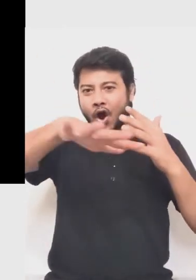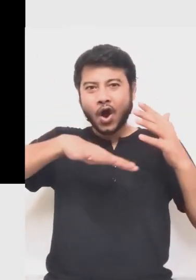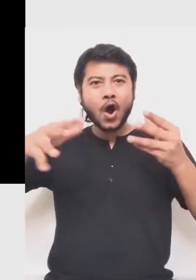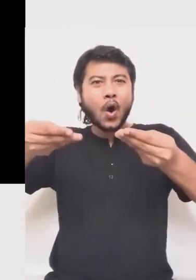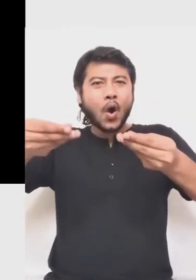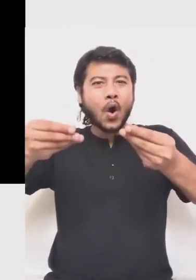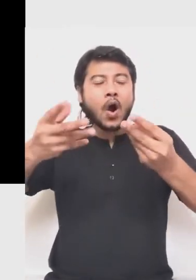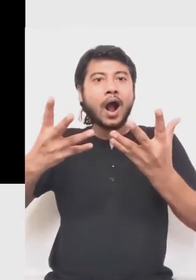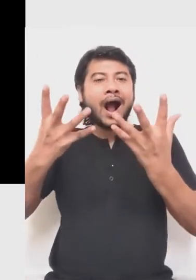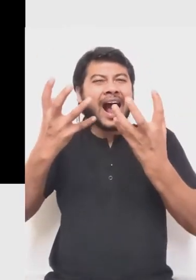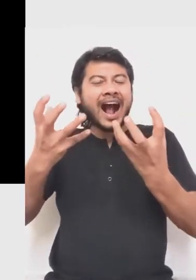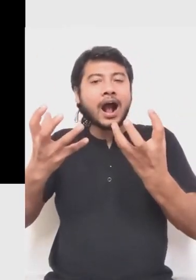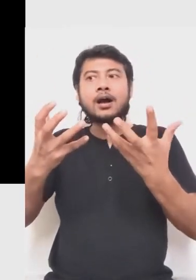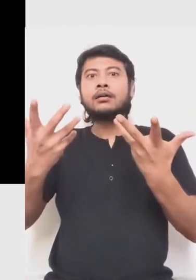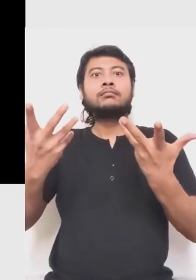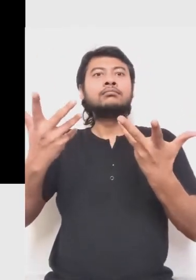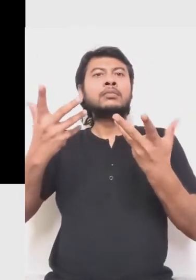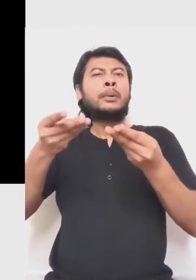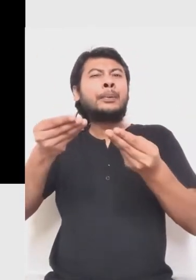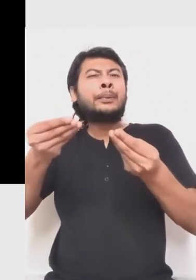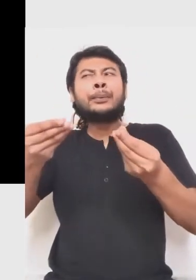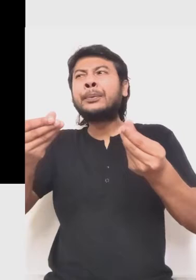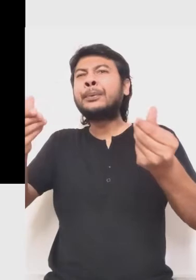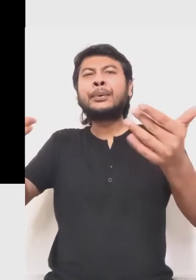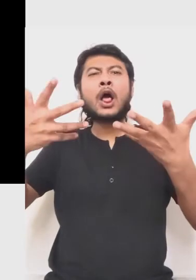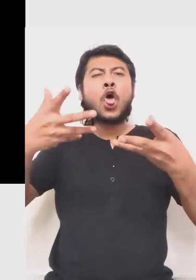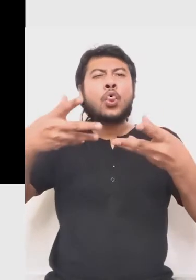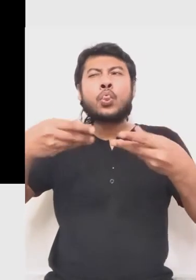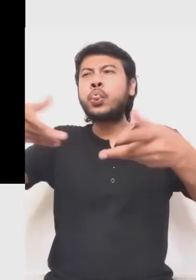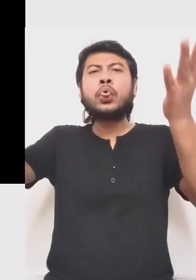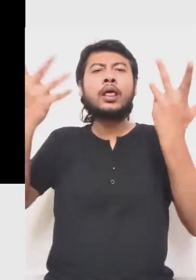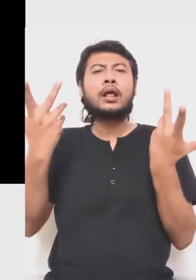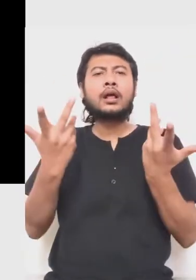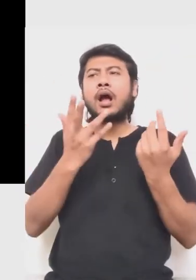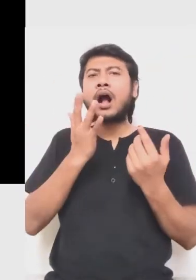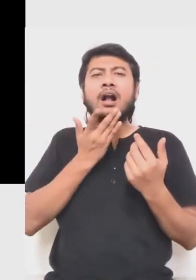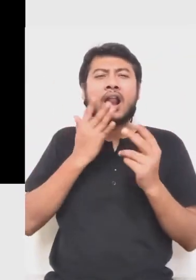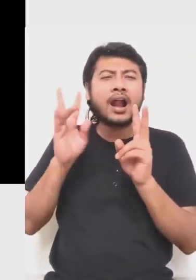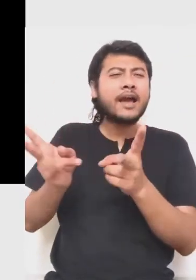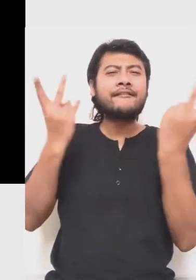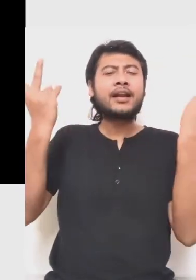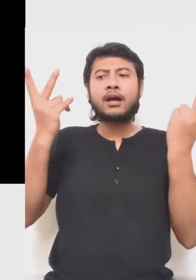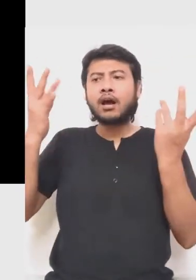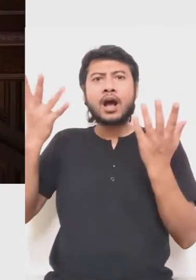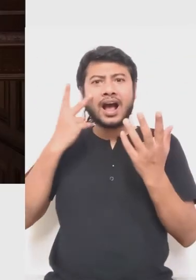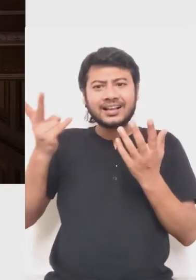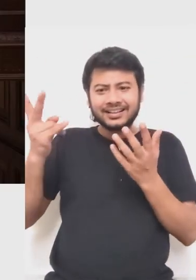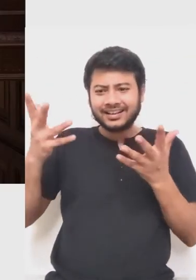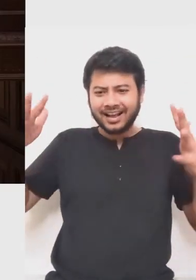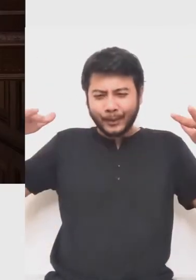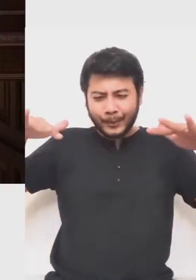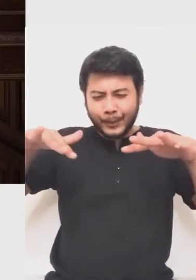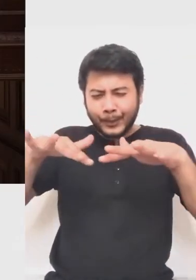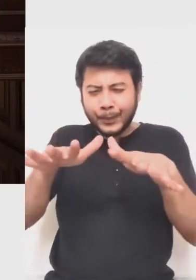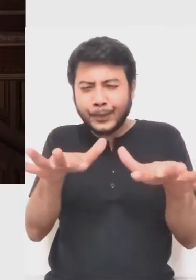in a field near his house, Tang placed 7 pieces of cloth in a ravine that had formed due to rain. Over